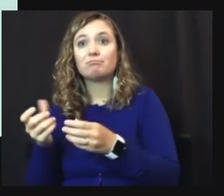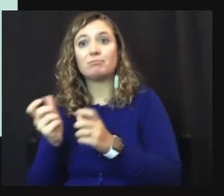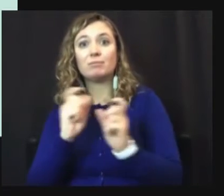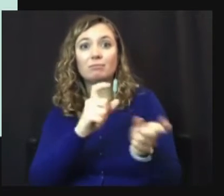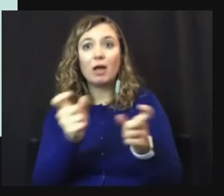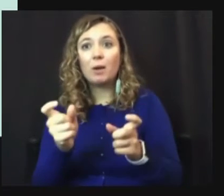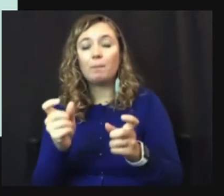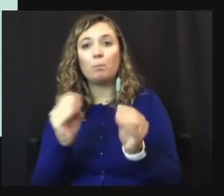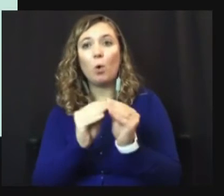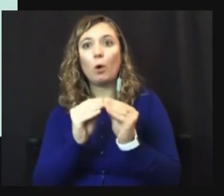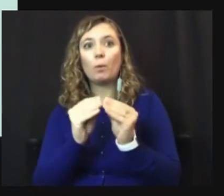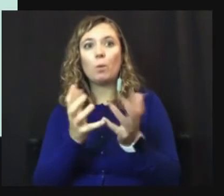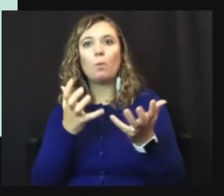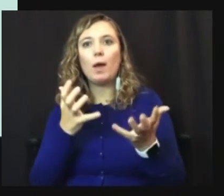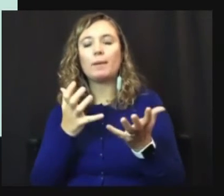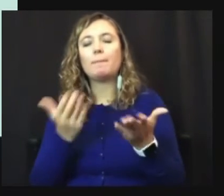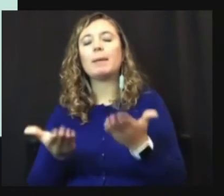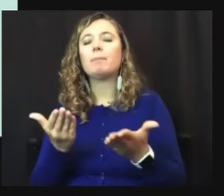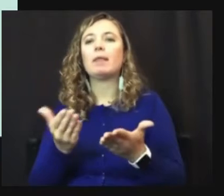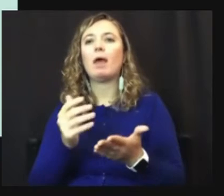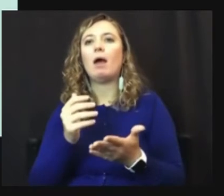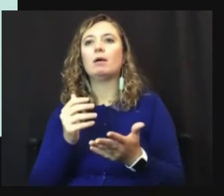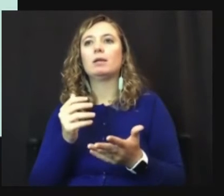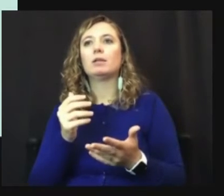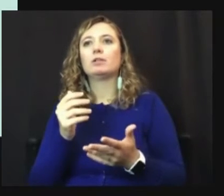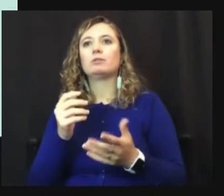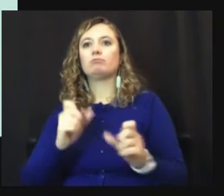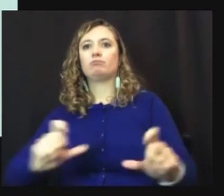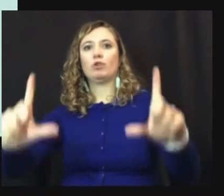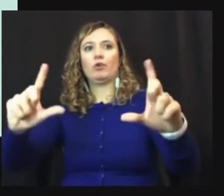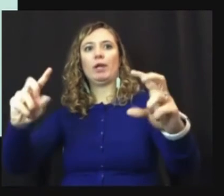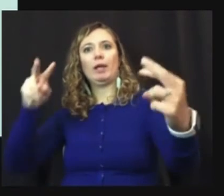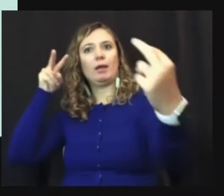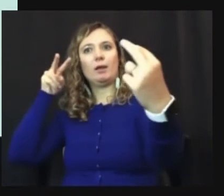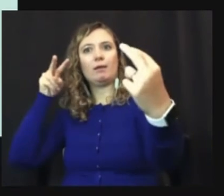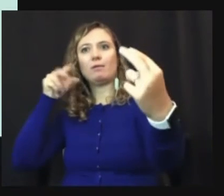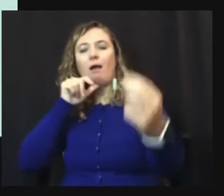or our eyes aren't on the teacher. Maybe we're rocking, maybe we're